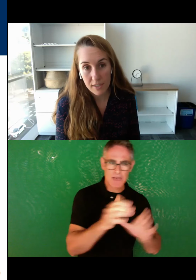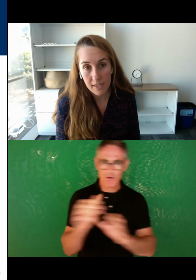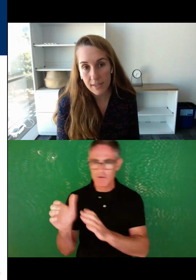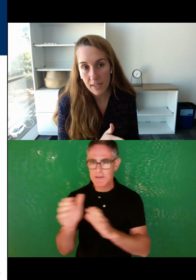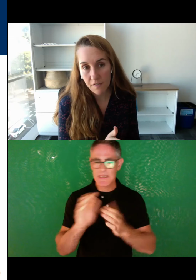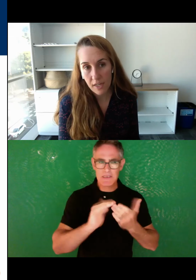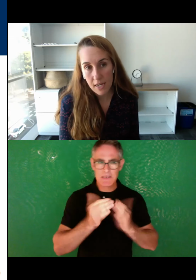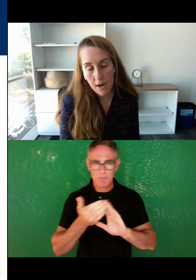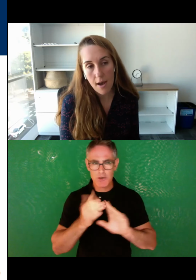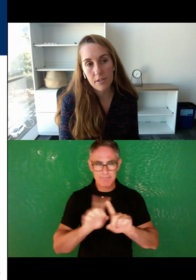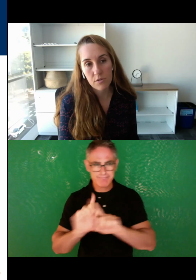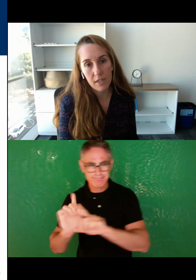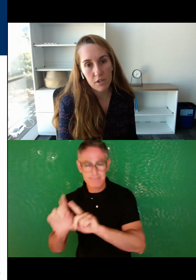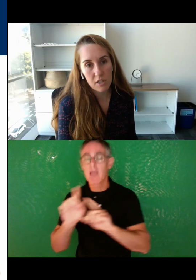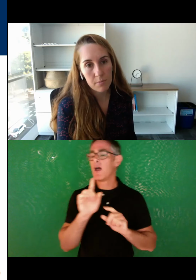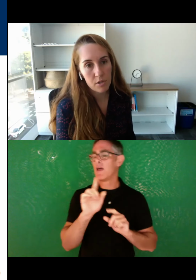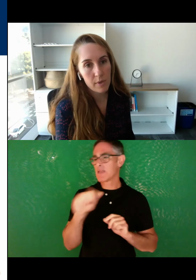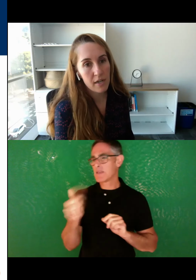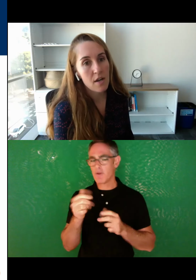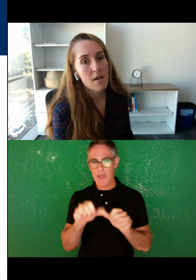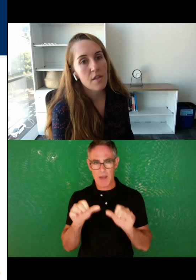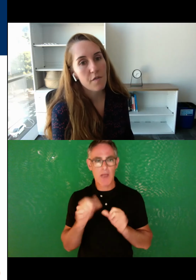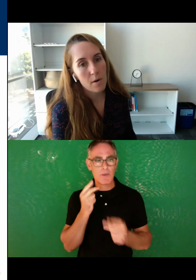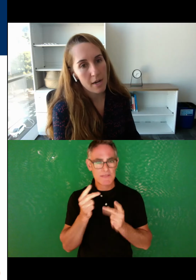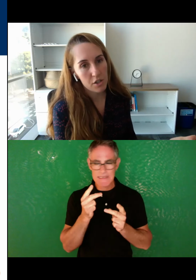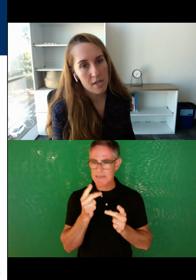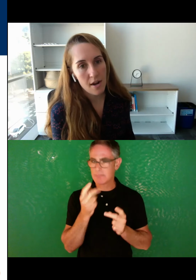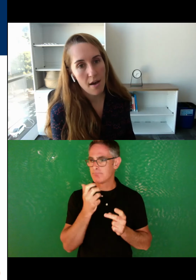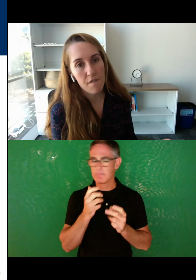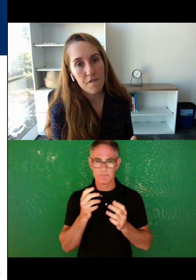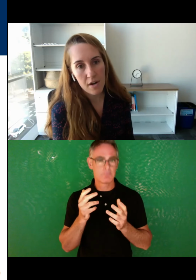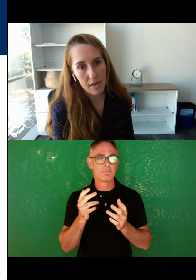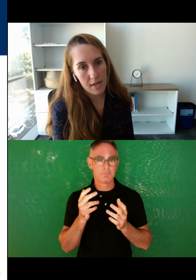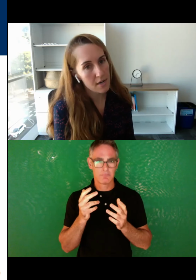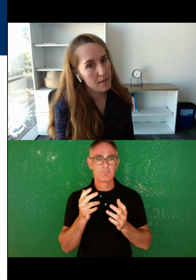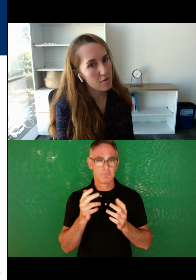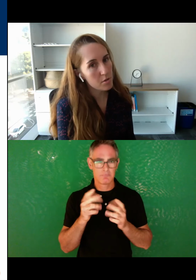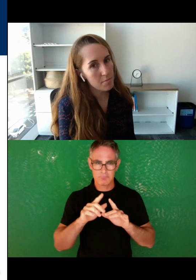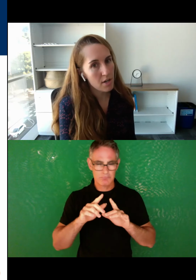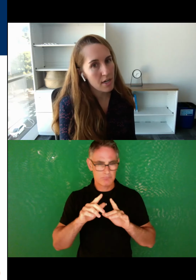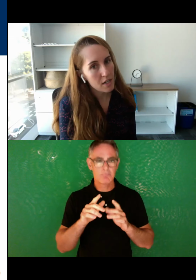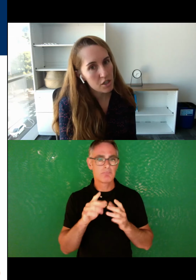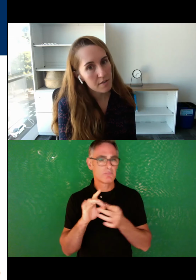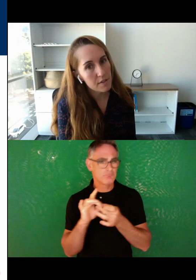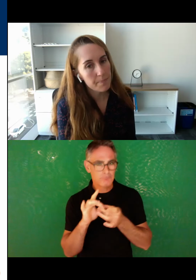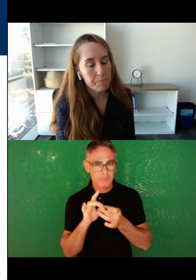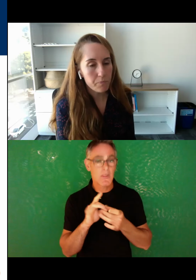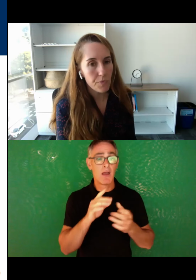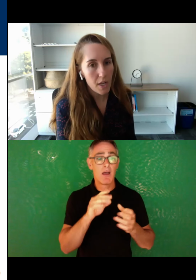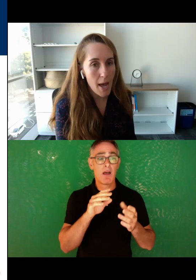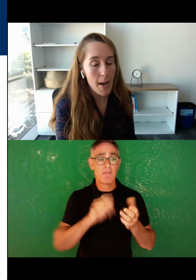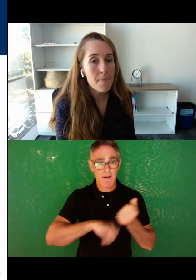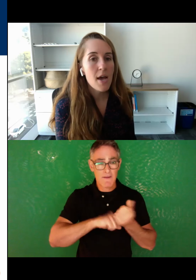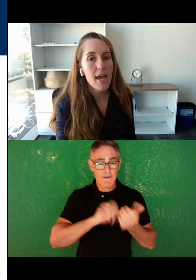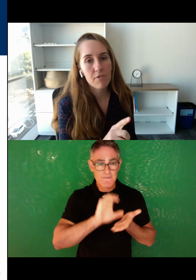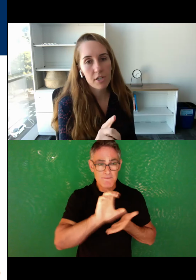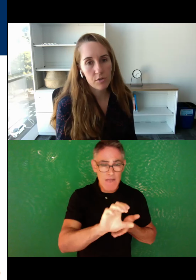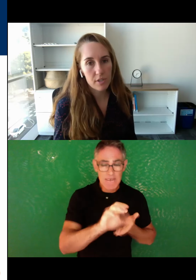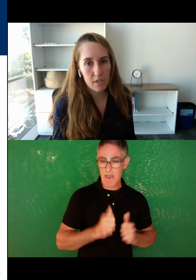where we've seen significant associations between the formation of funded livable community initiatives